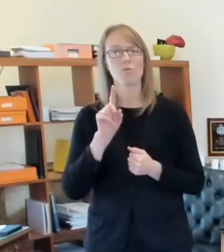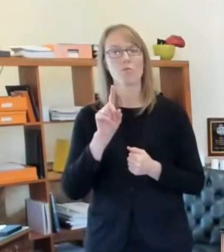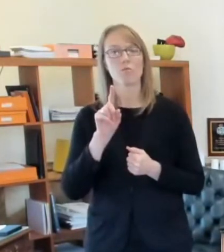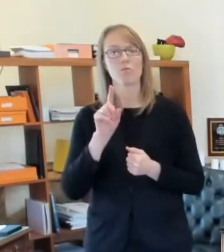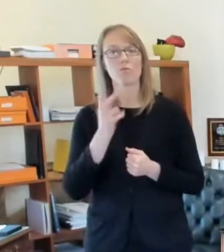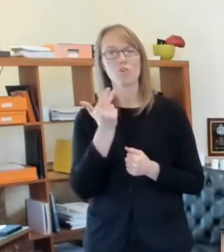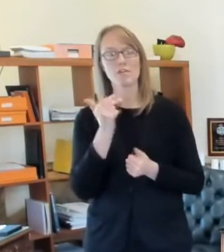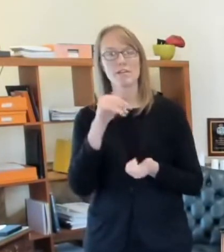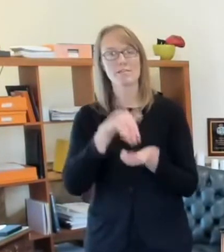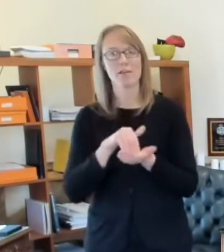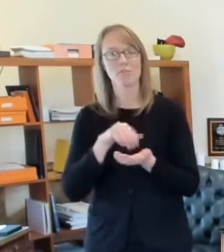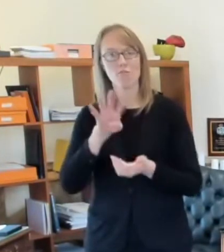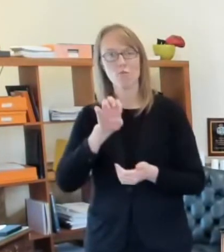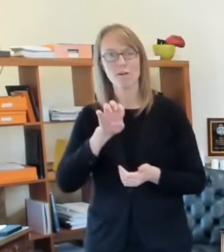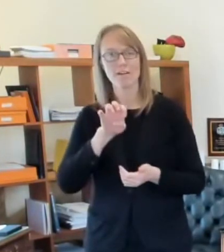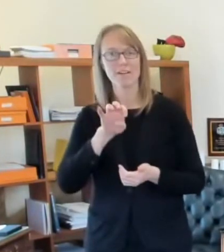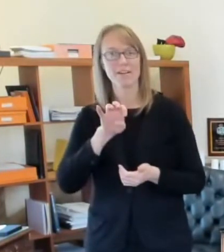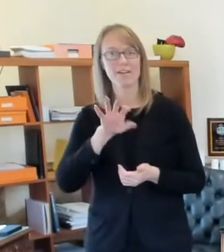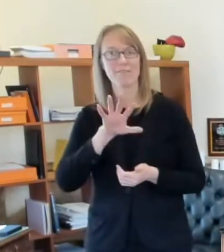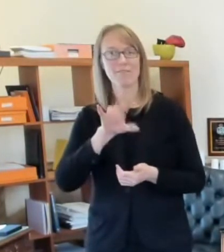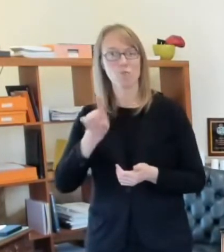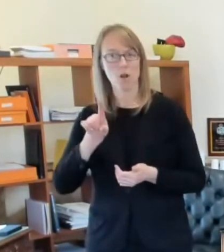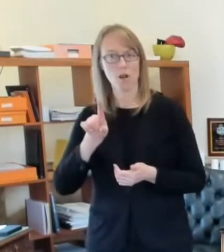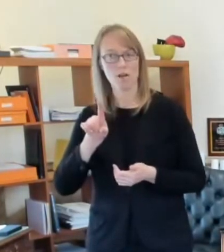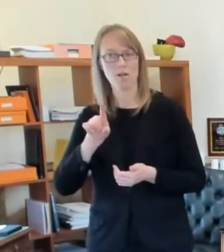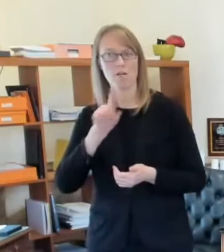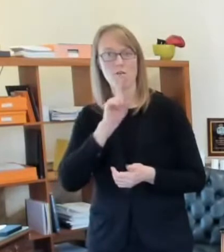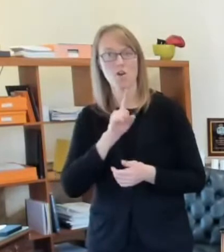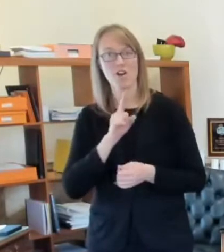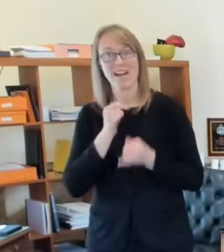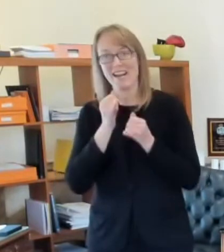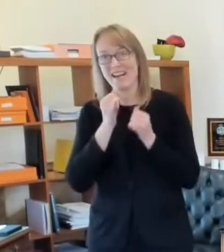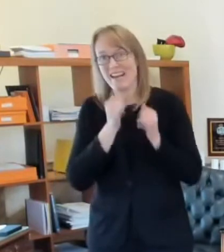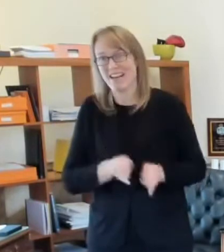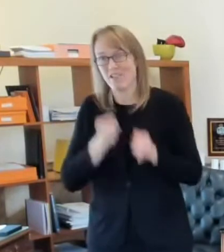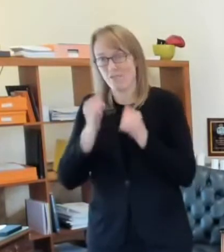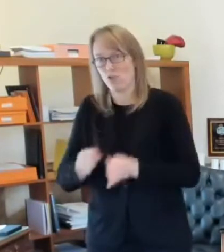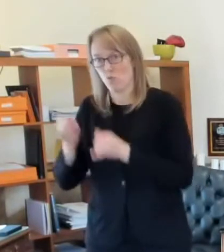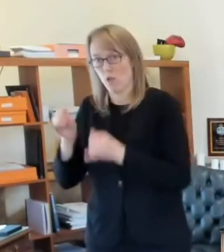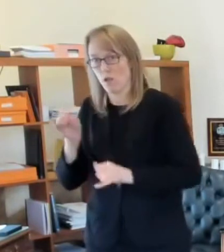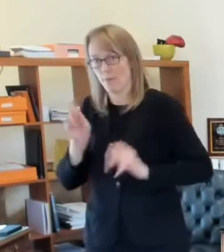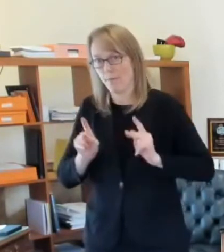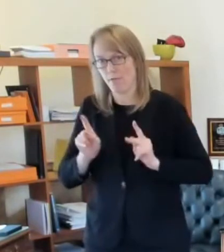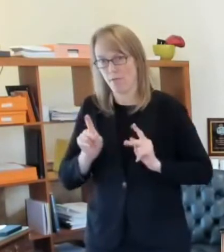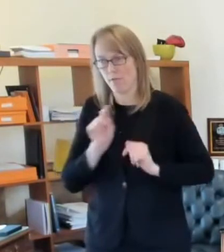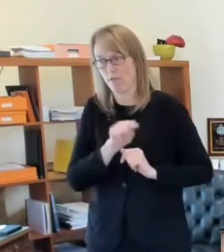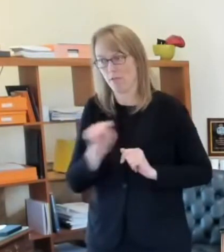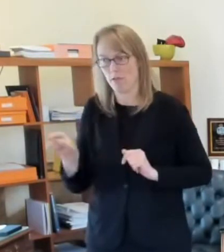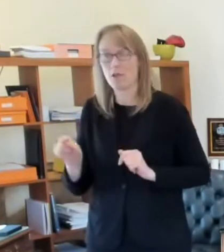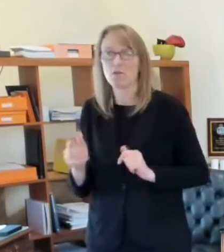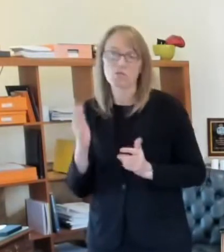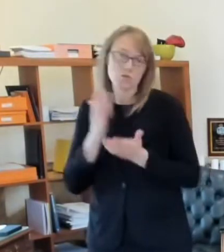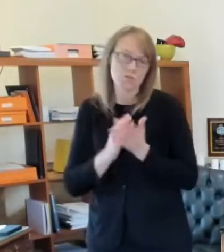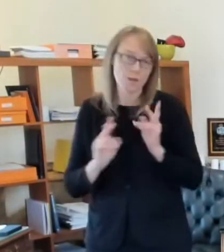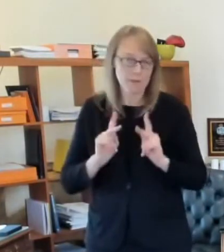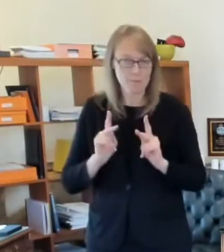been unique people, individual people. So obviously you can see that some people have tested positive more than